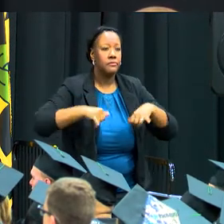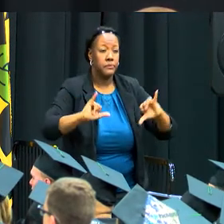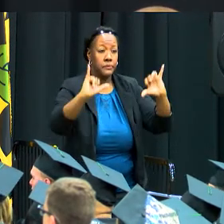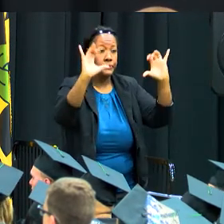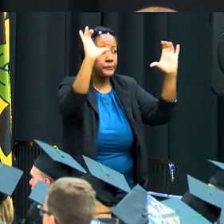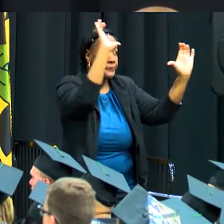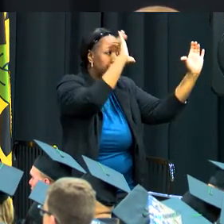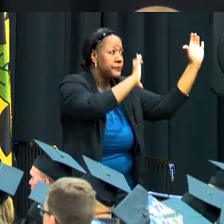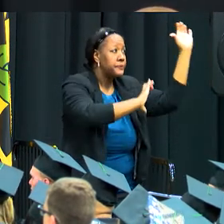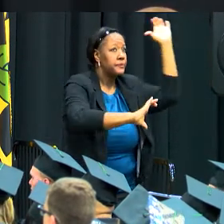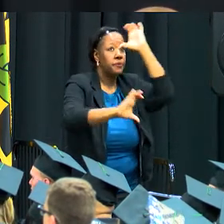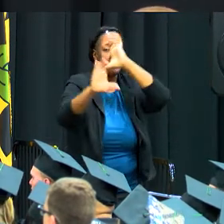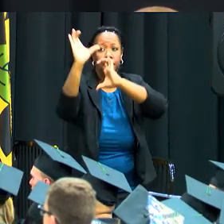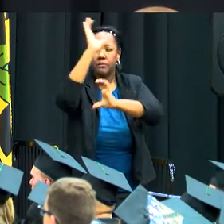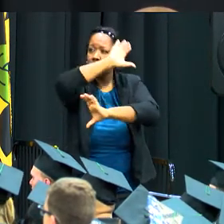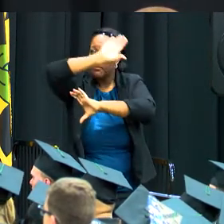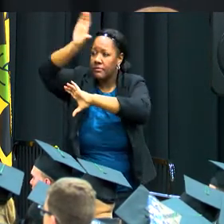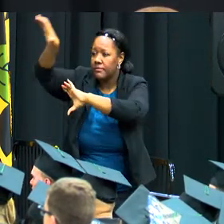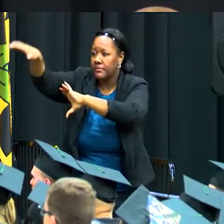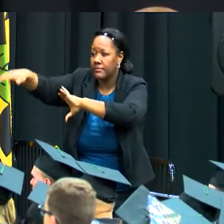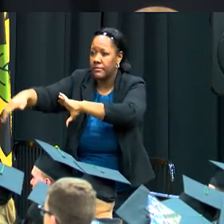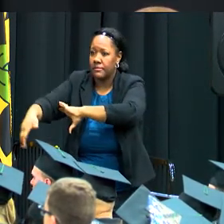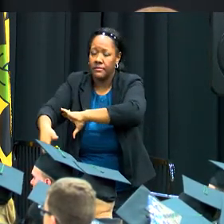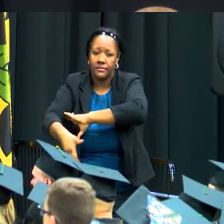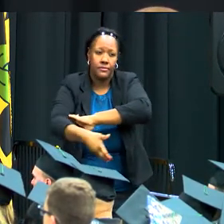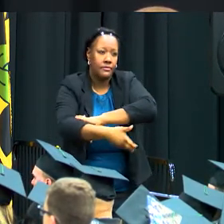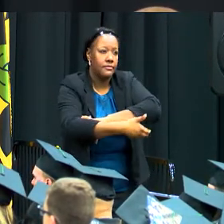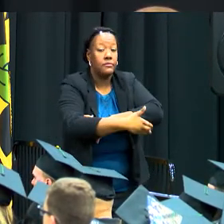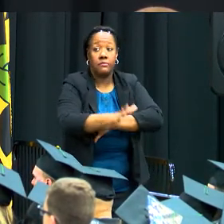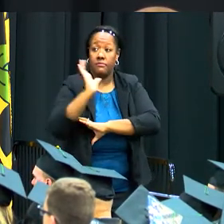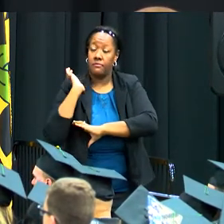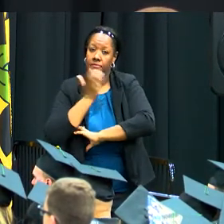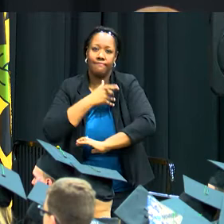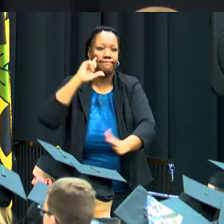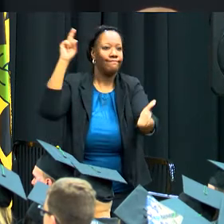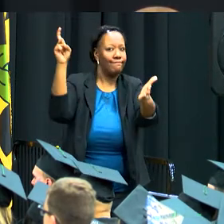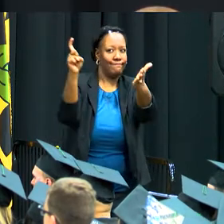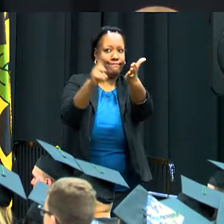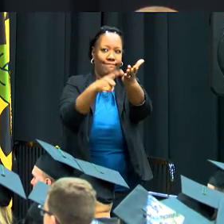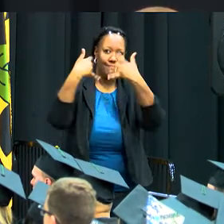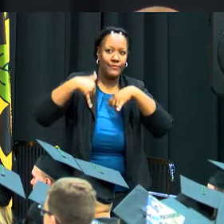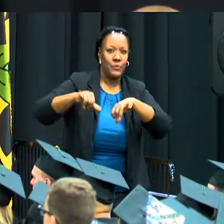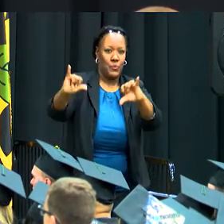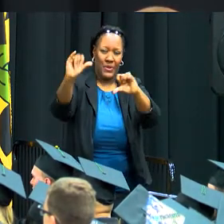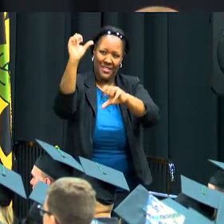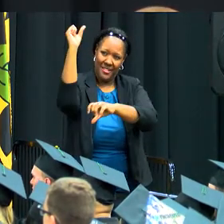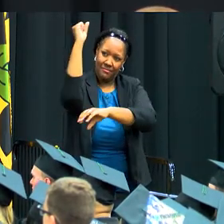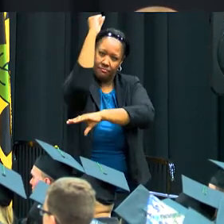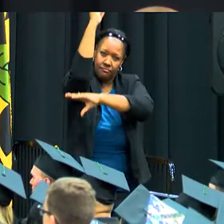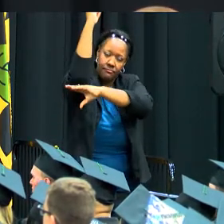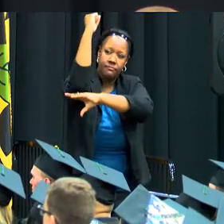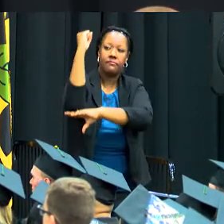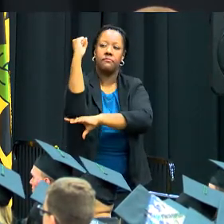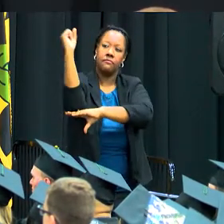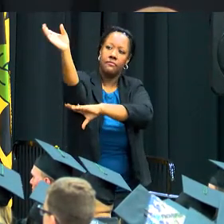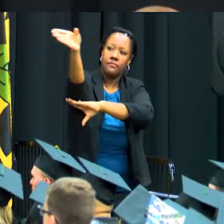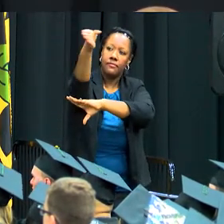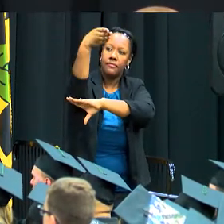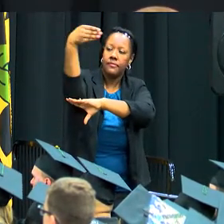gave proof through the night that our flag was